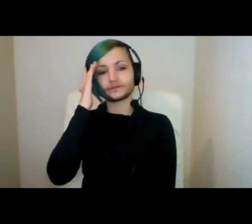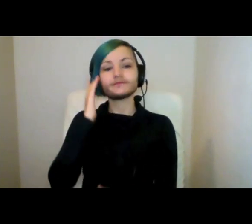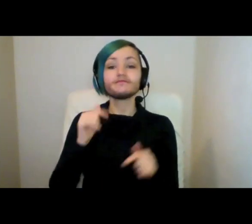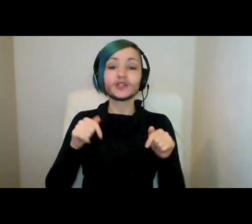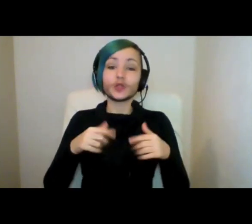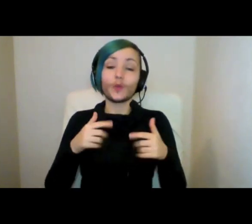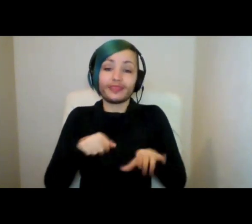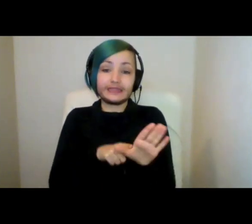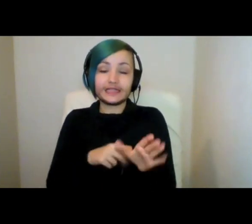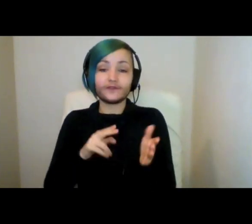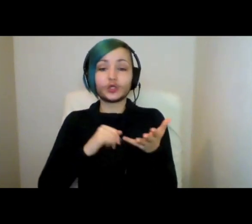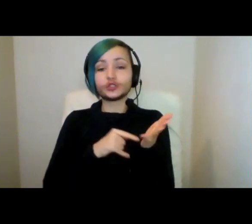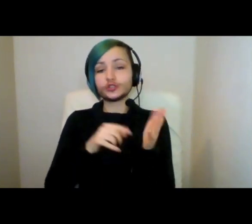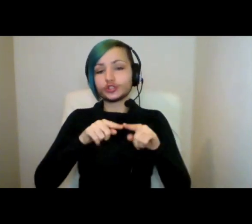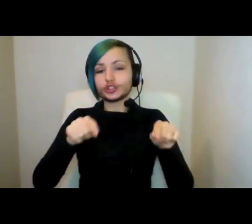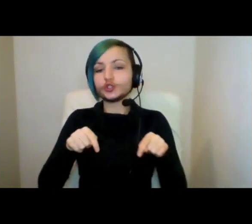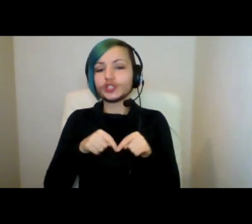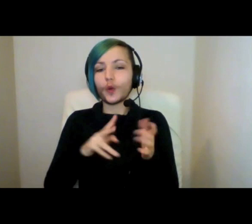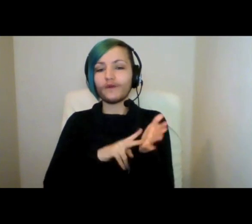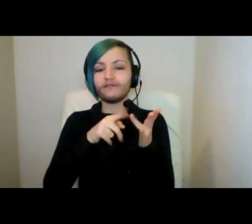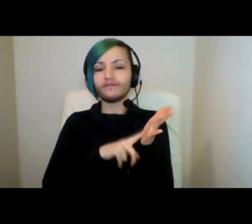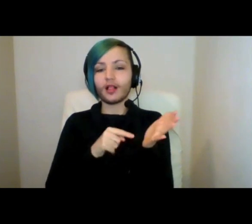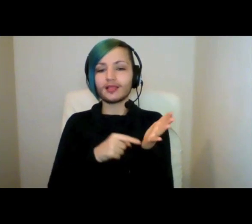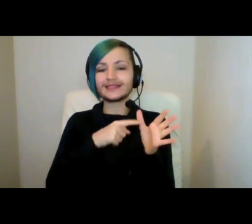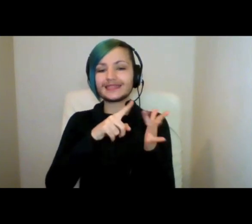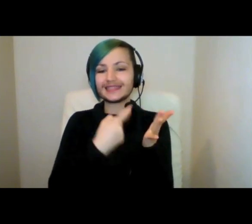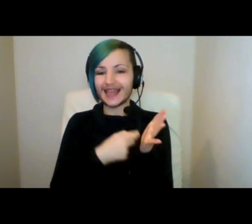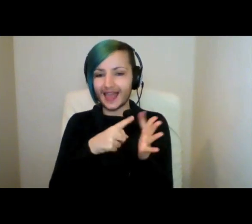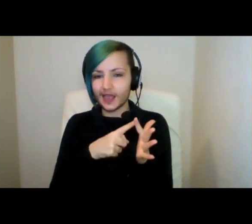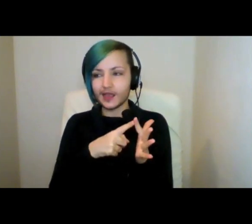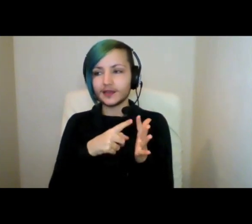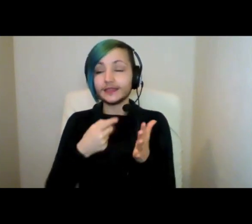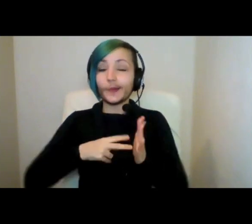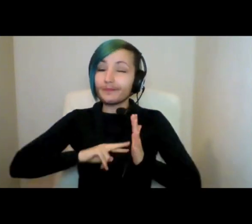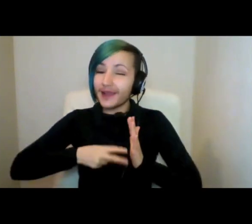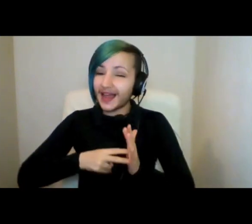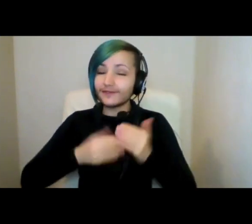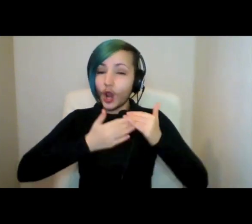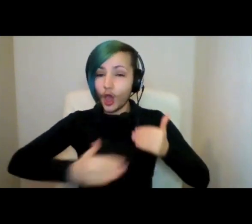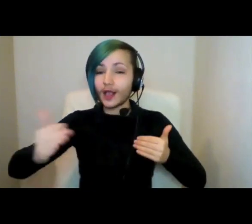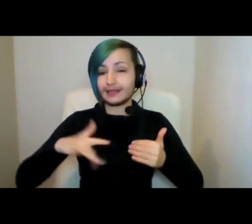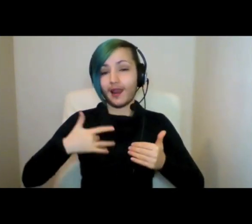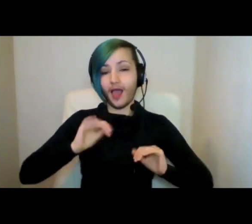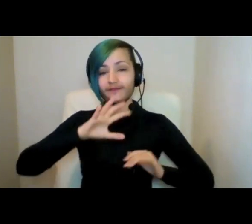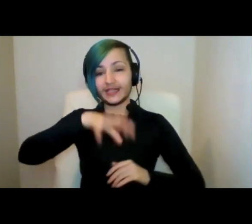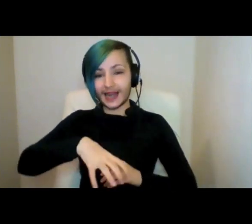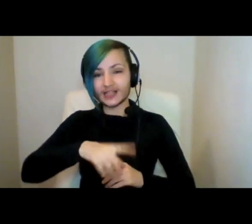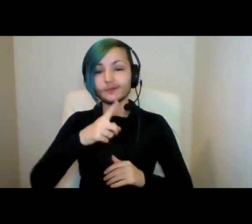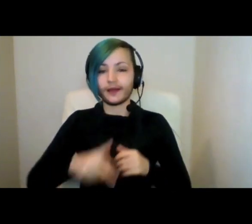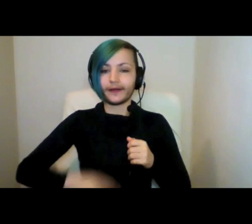it was going to be the longest live install that she'd done. As I said, we got cut short because of the